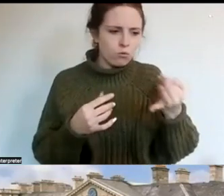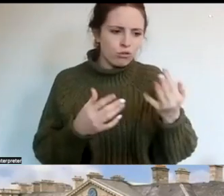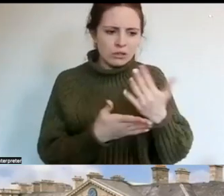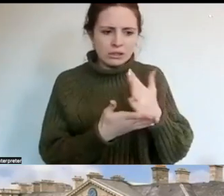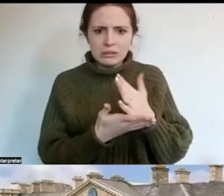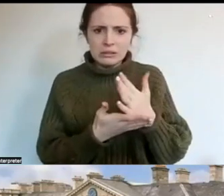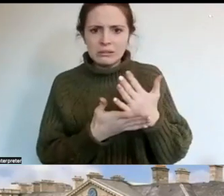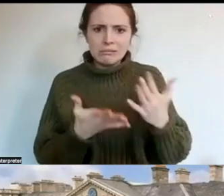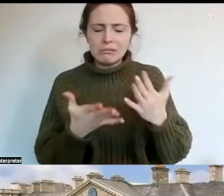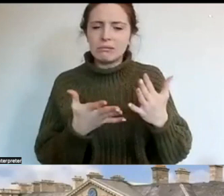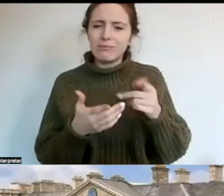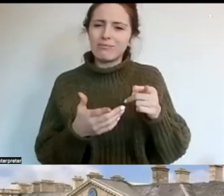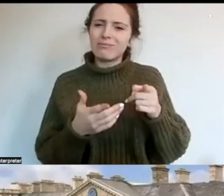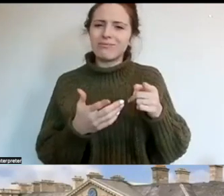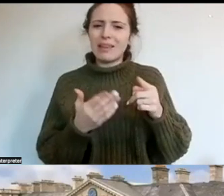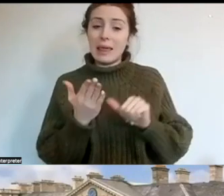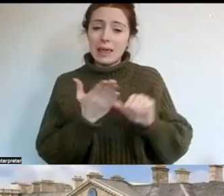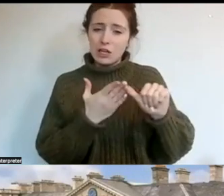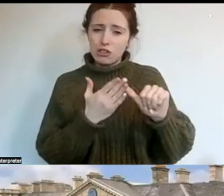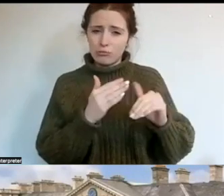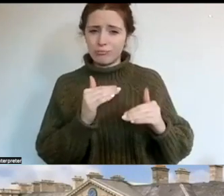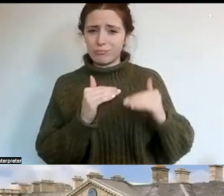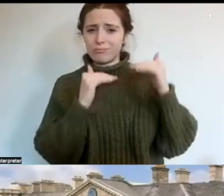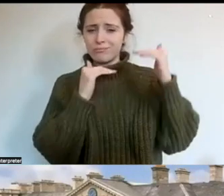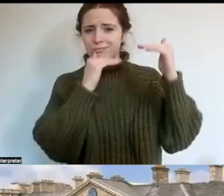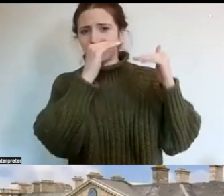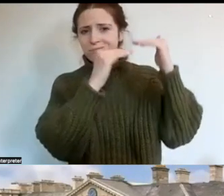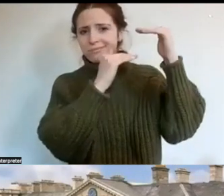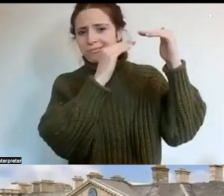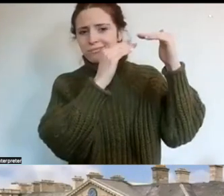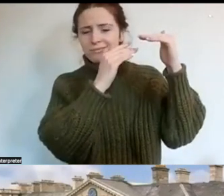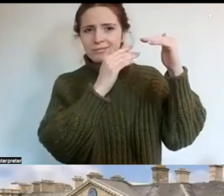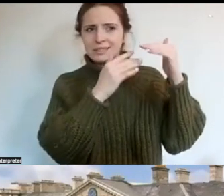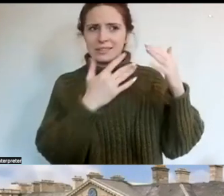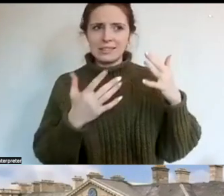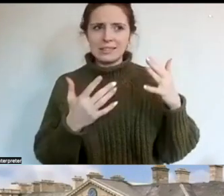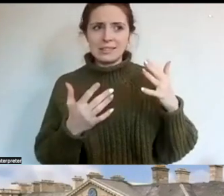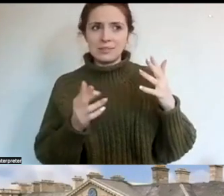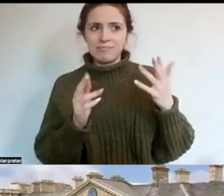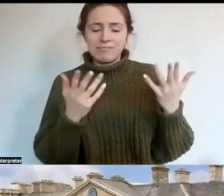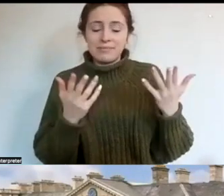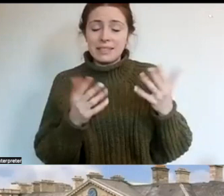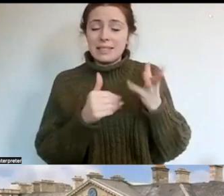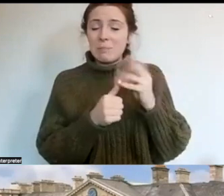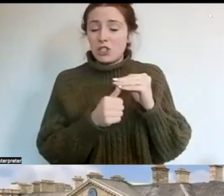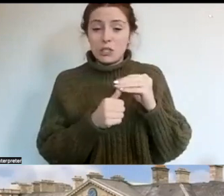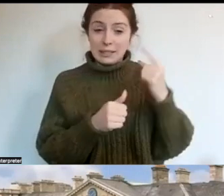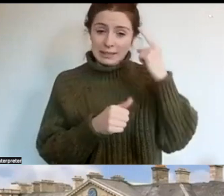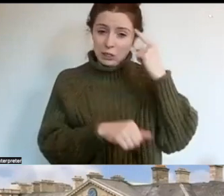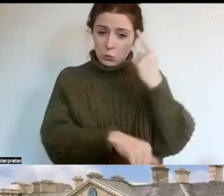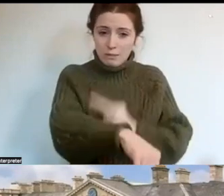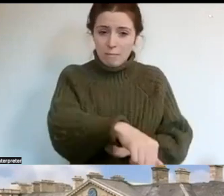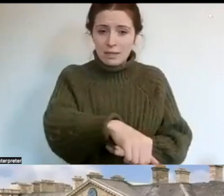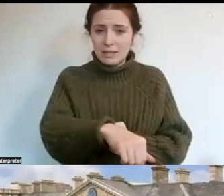And aging, I think, has just become another cliff edge that families and individuals with disability are facing, you know, the same